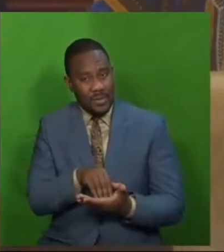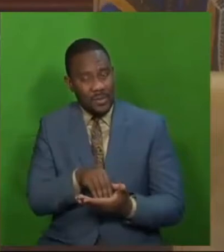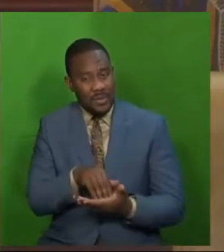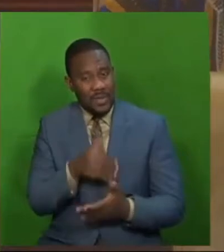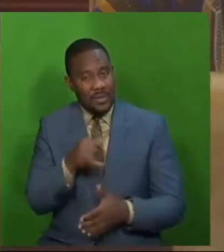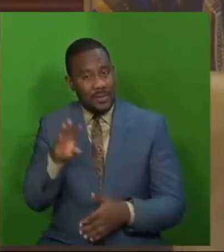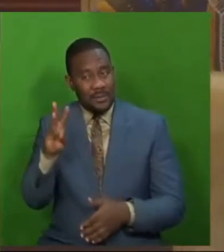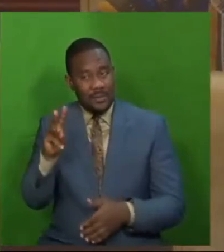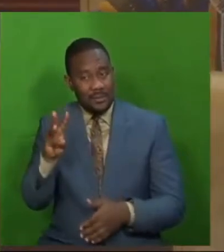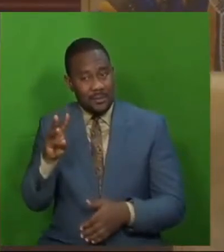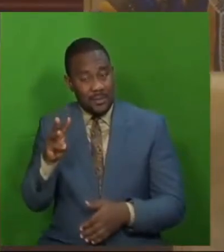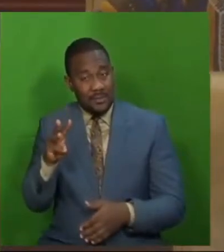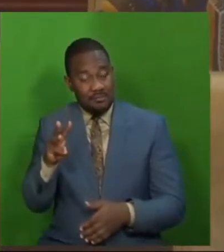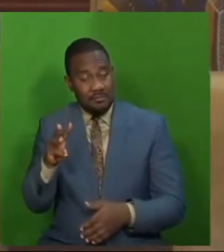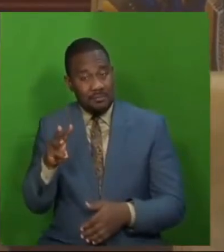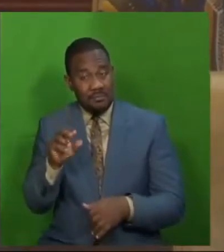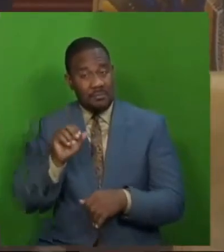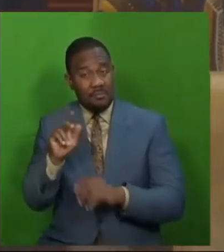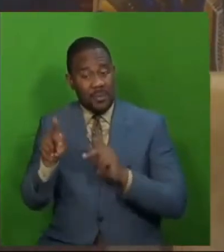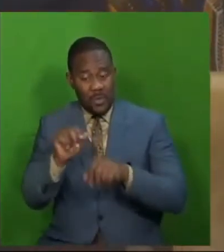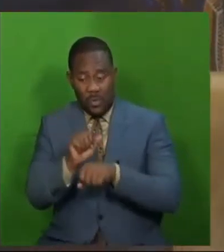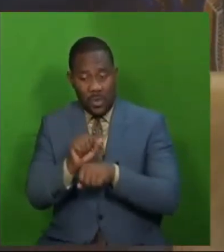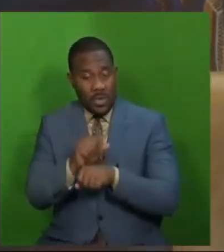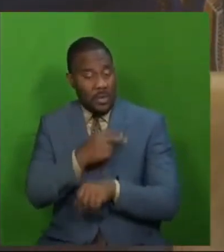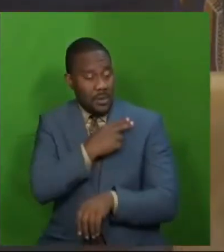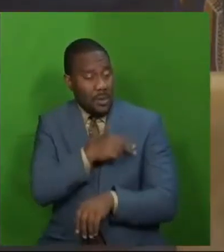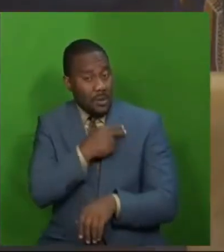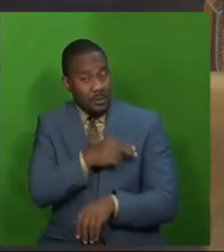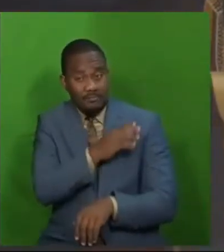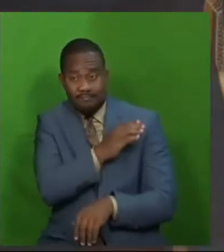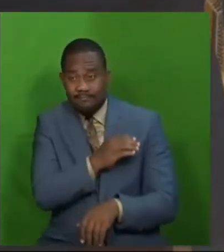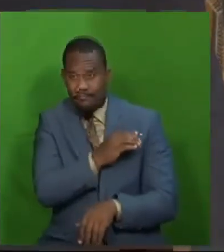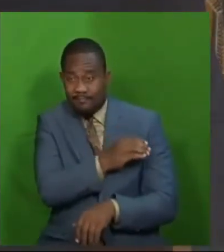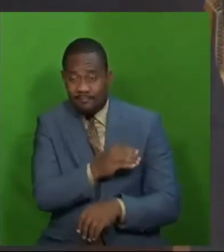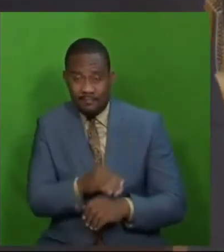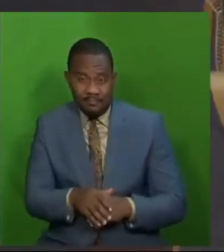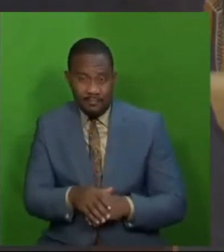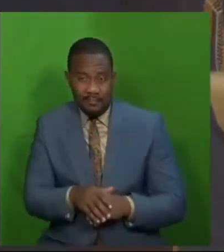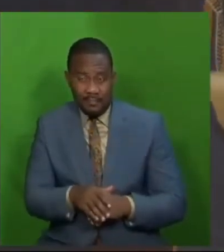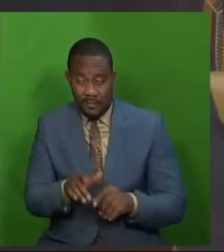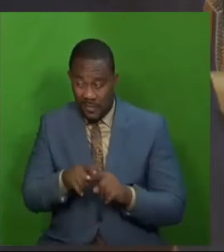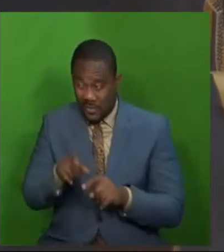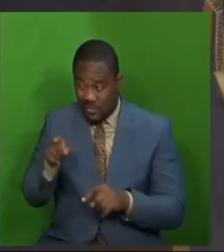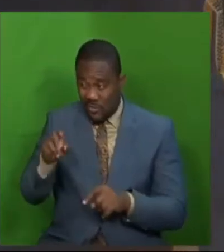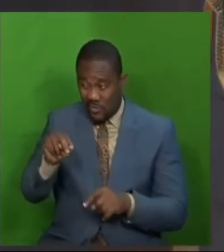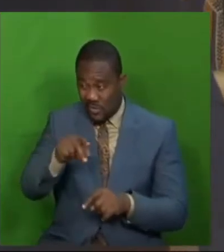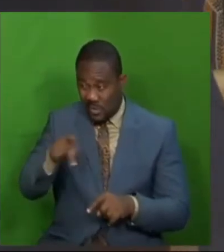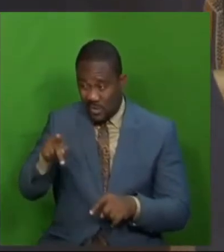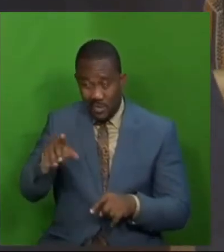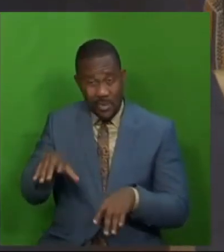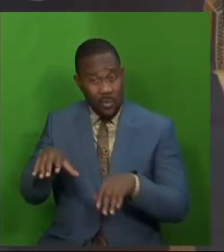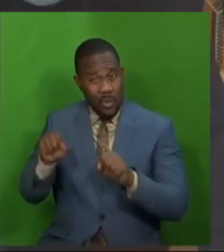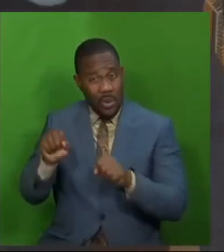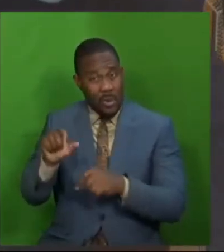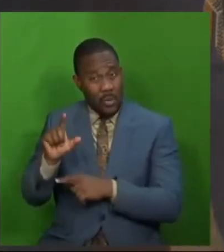128,016 health workers in Ghana. In 2017, when you took office, we had